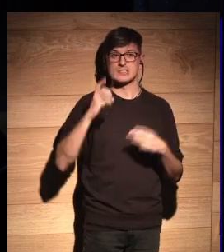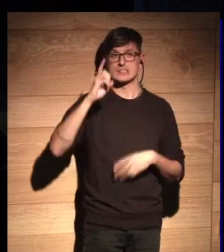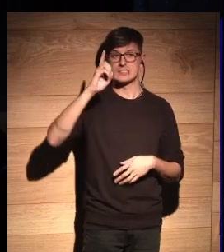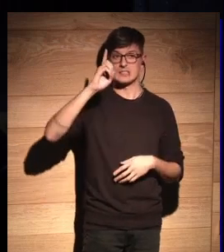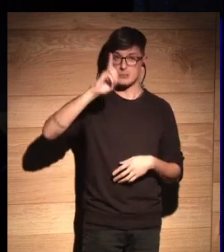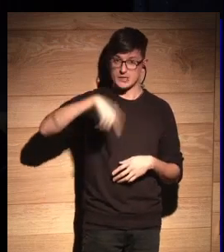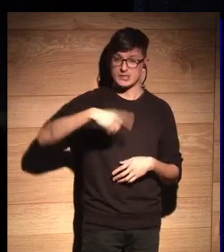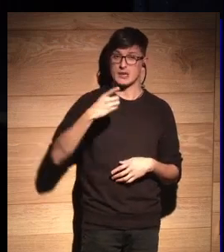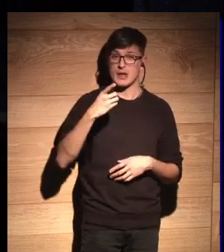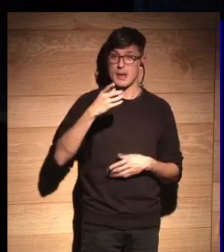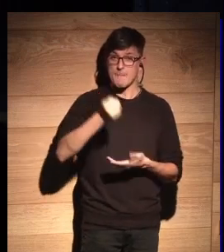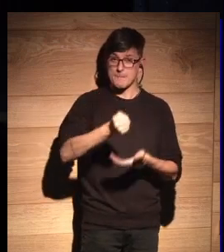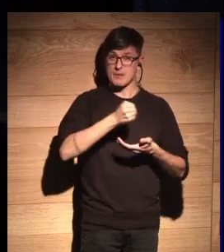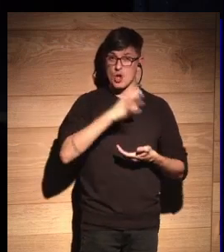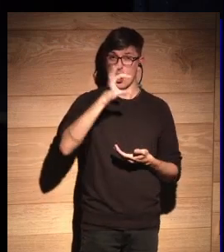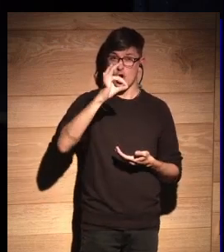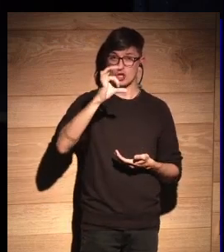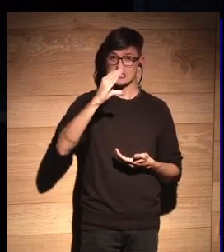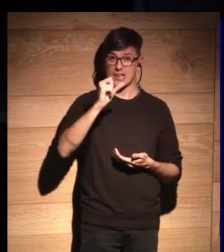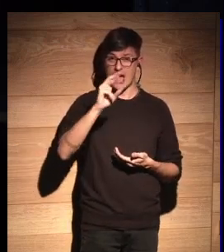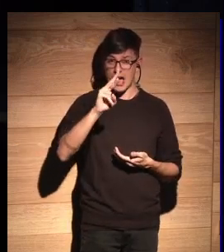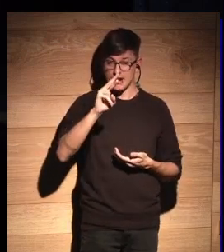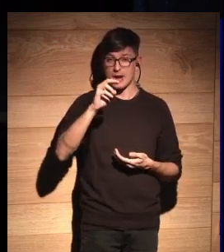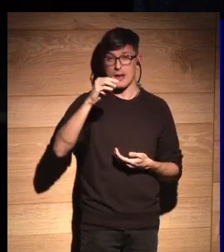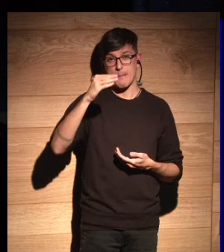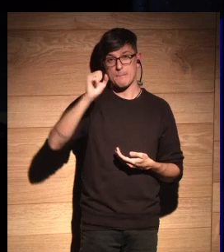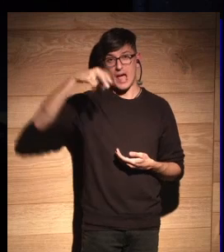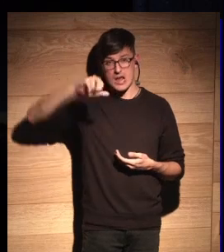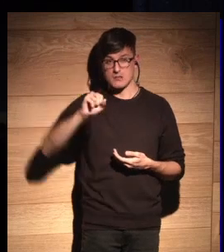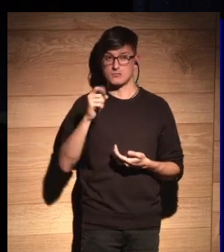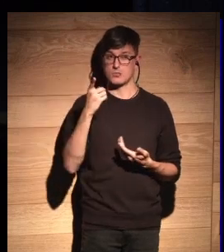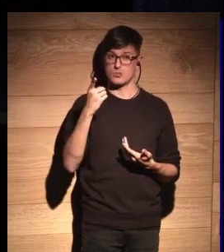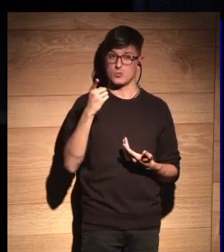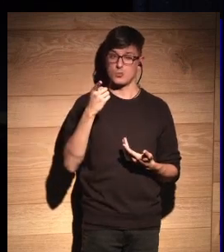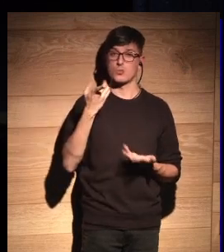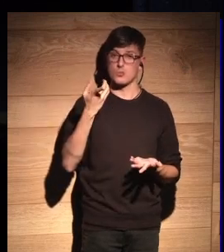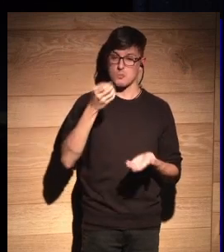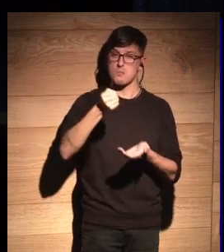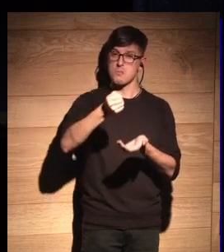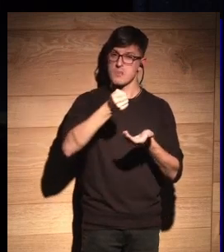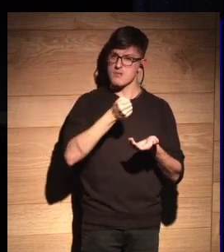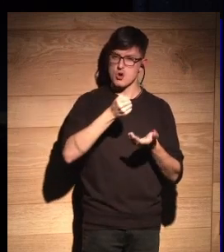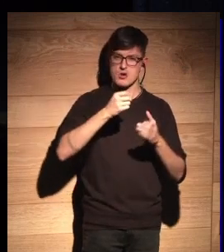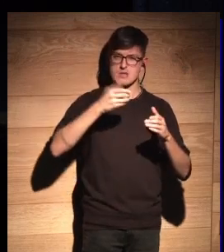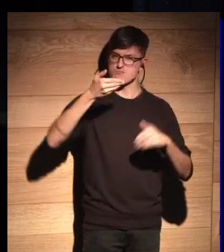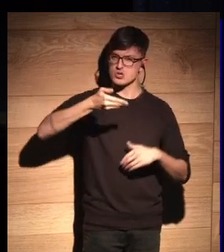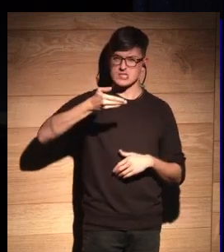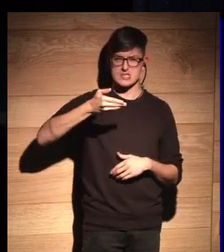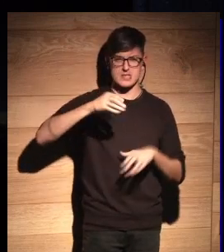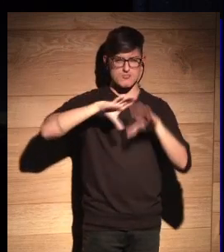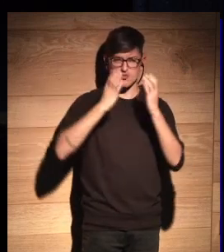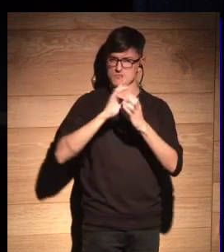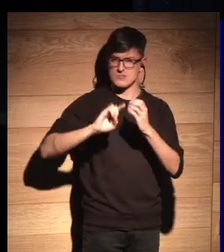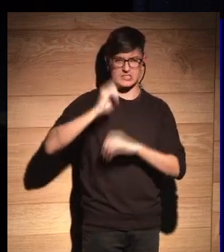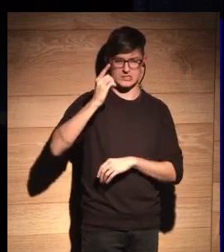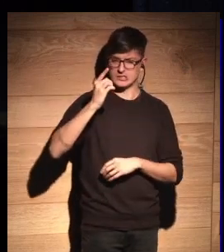the most important photography awards in the world. Since 40 years now, we